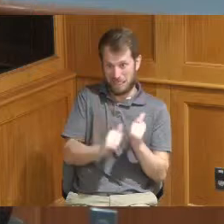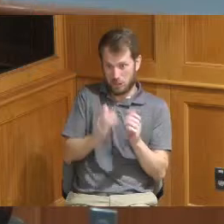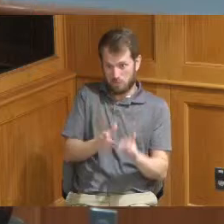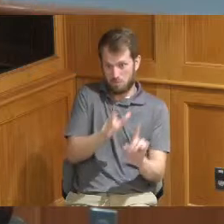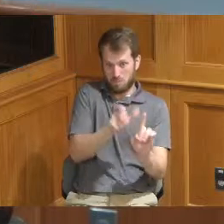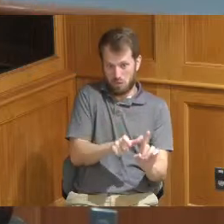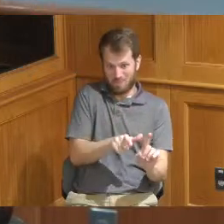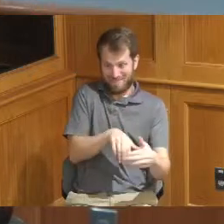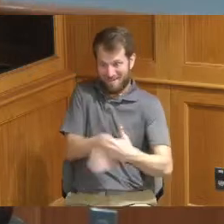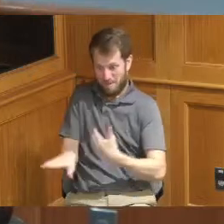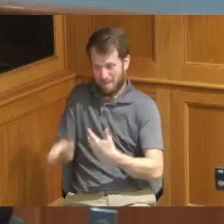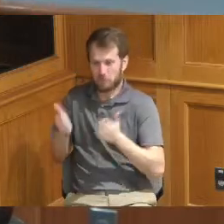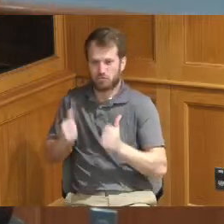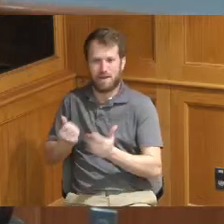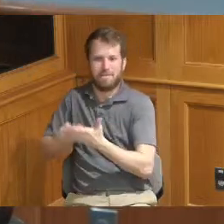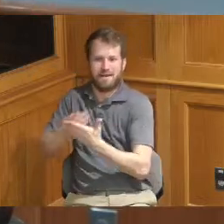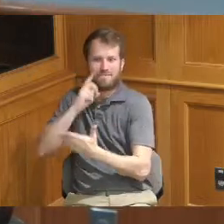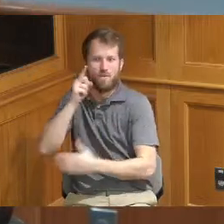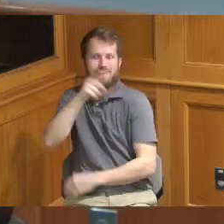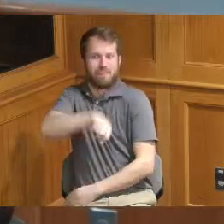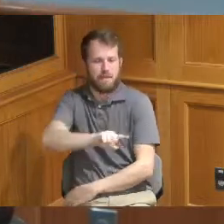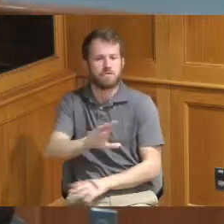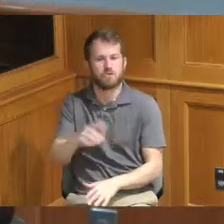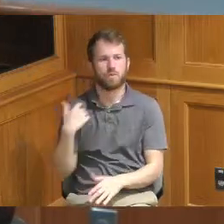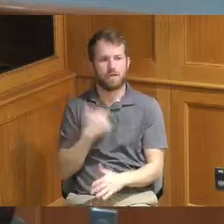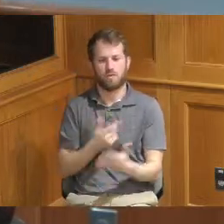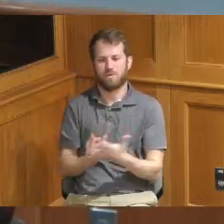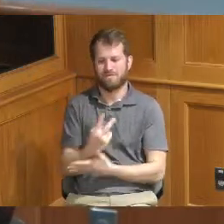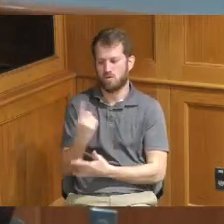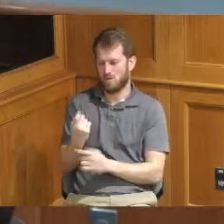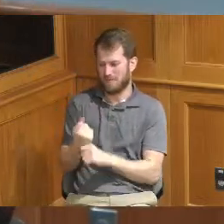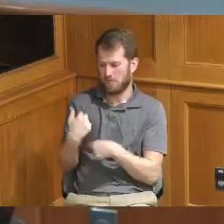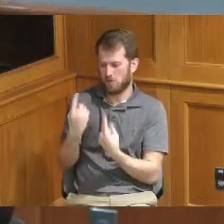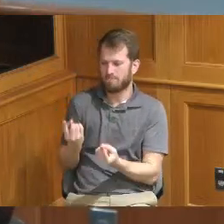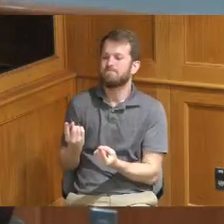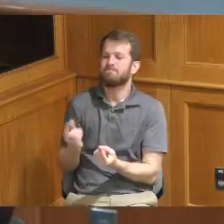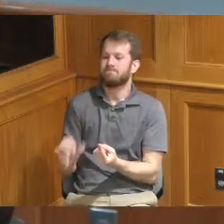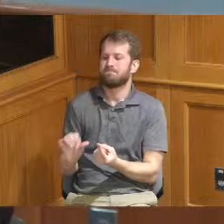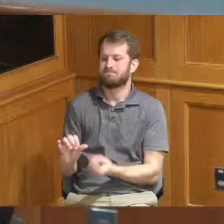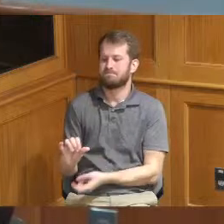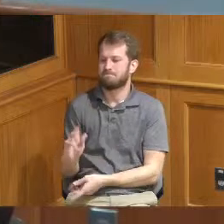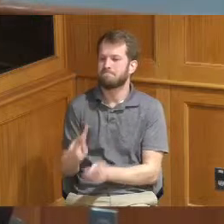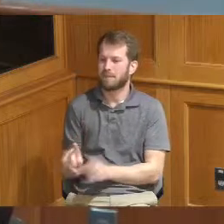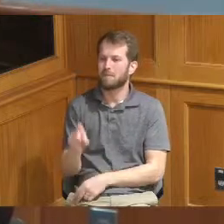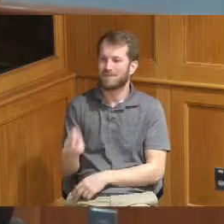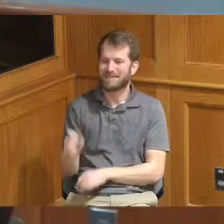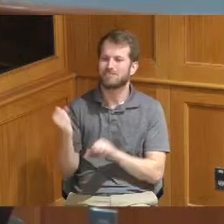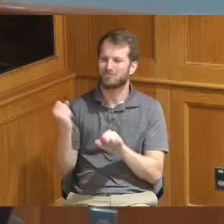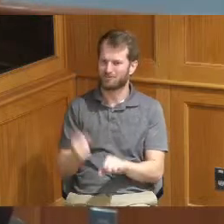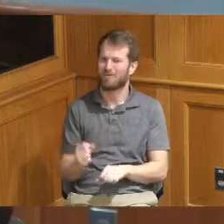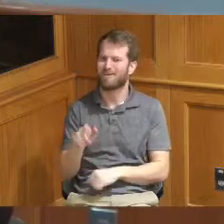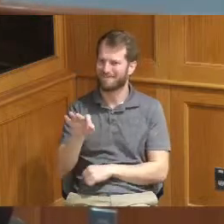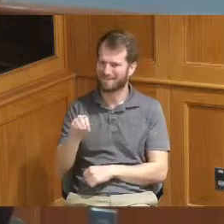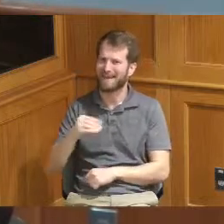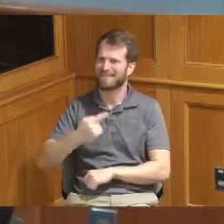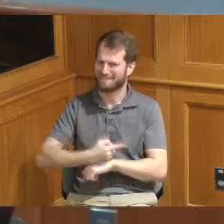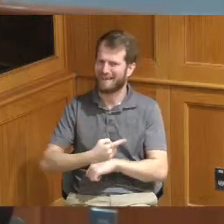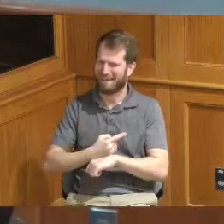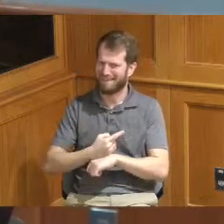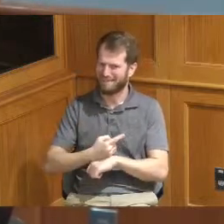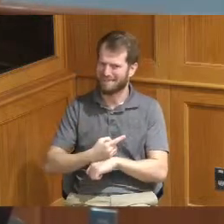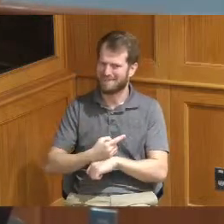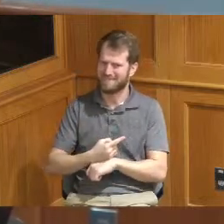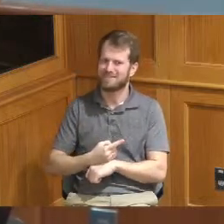year in review since we've been open this past year and seen that people really need a good 90 days to get on their feet before they